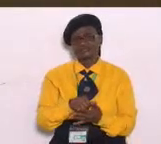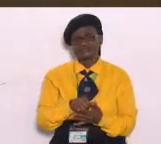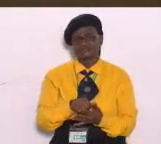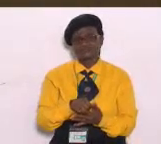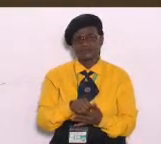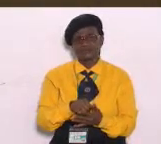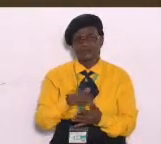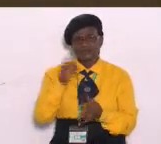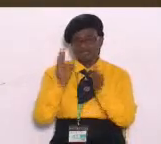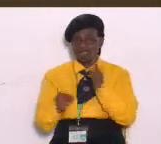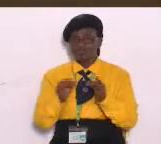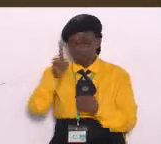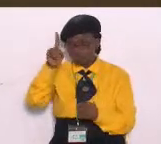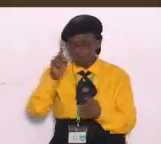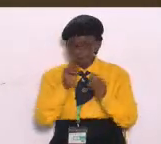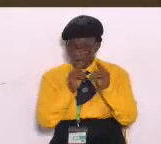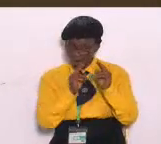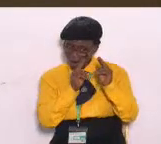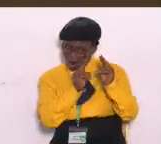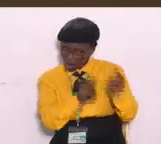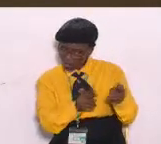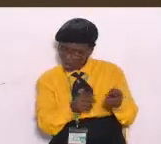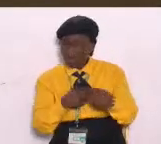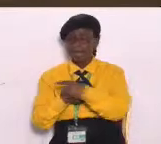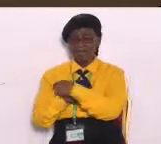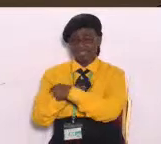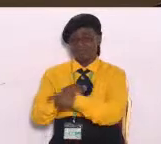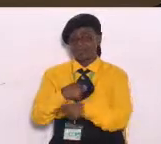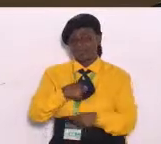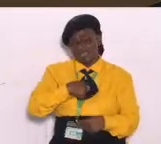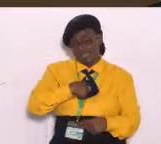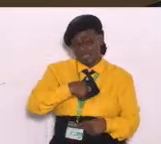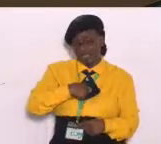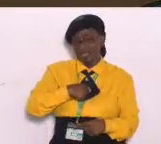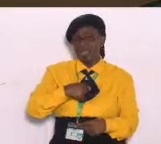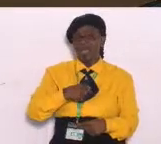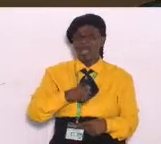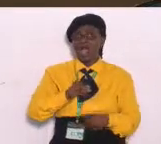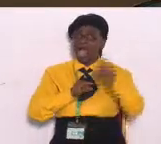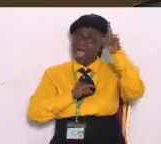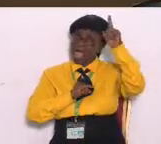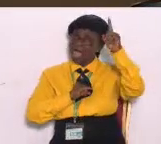If you honor me, I will honor you.